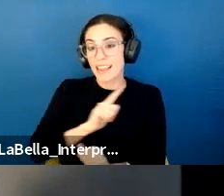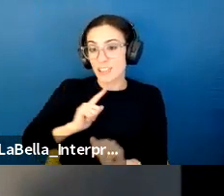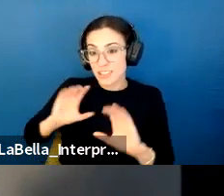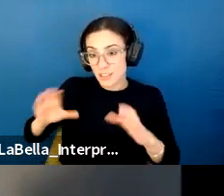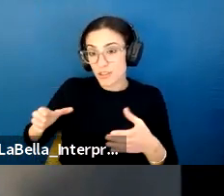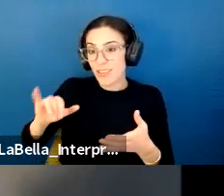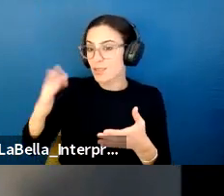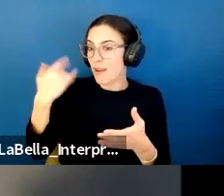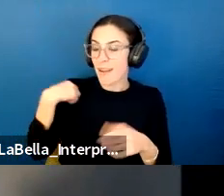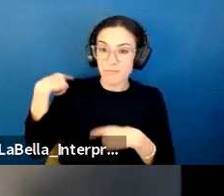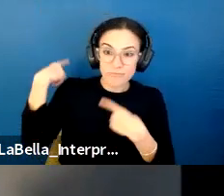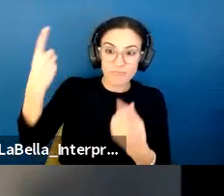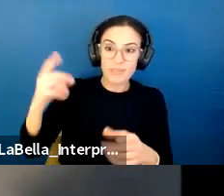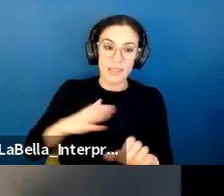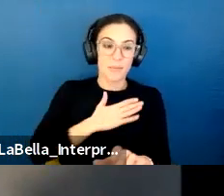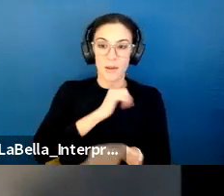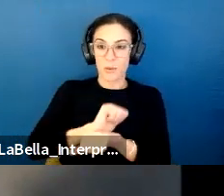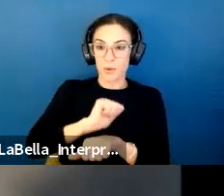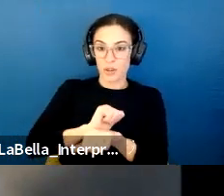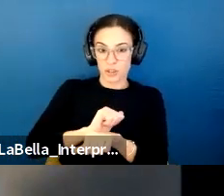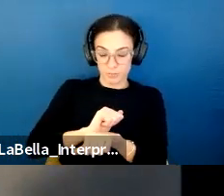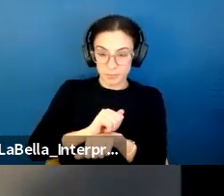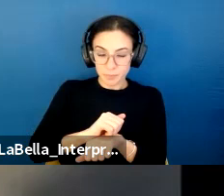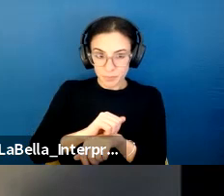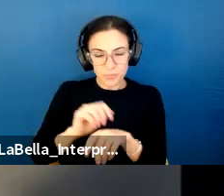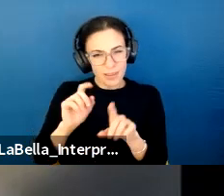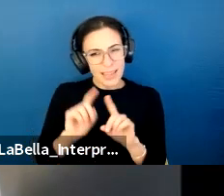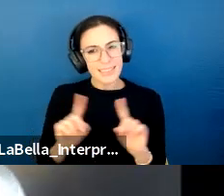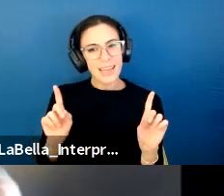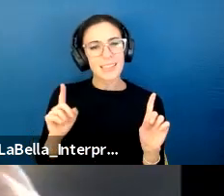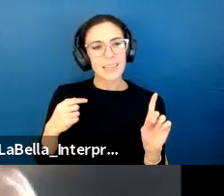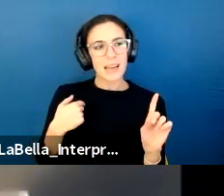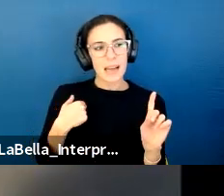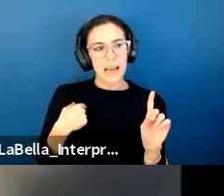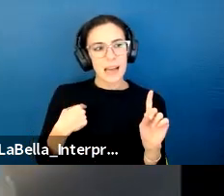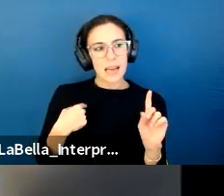And yet I think that